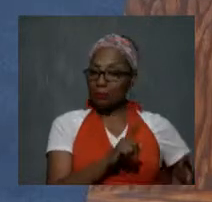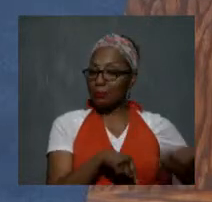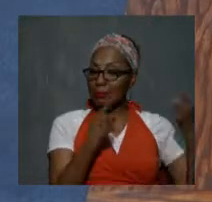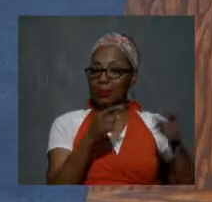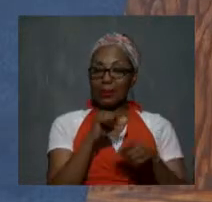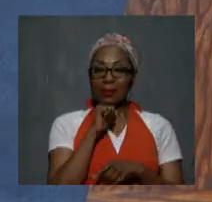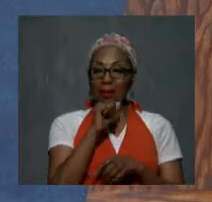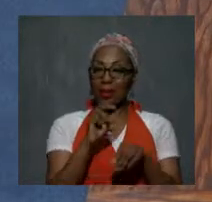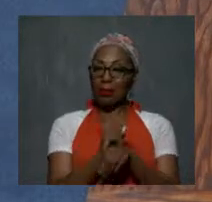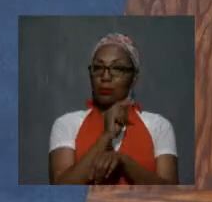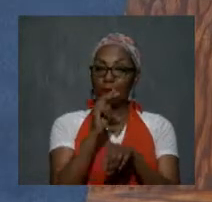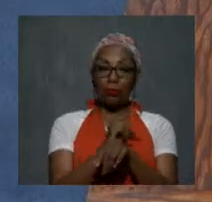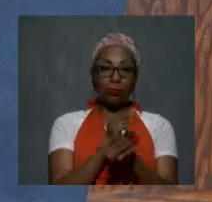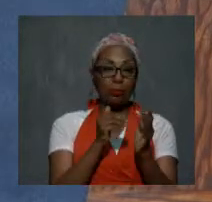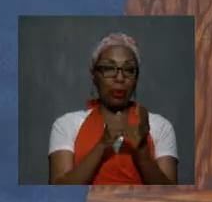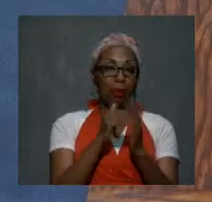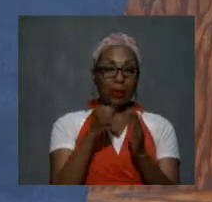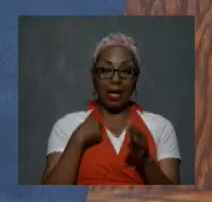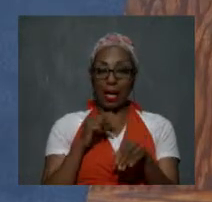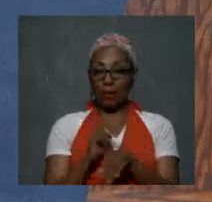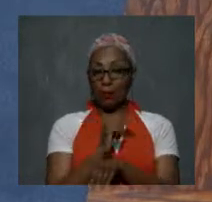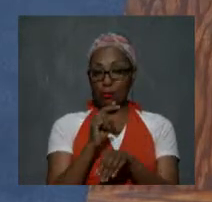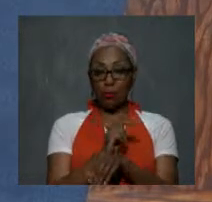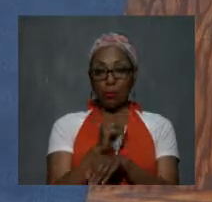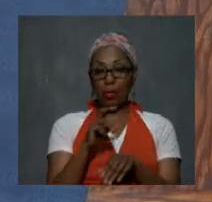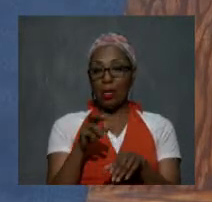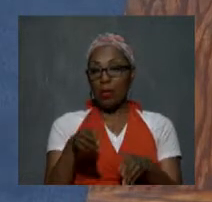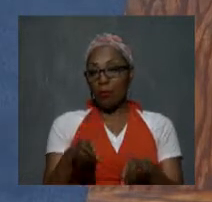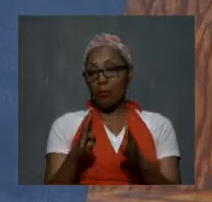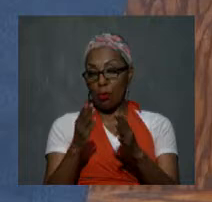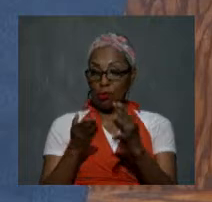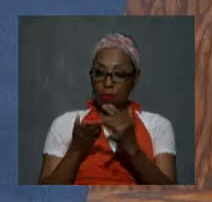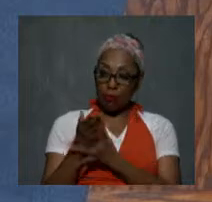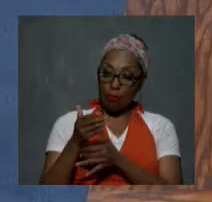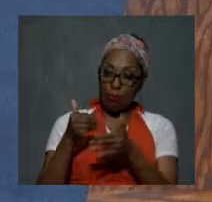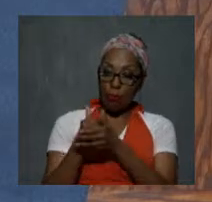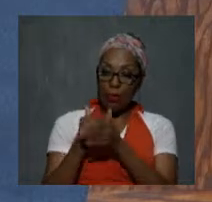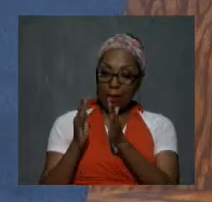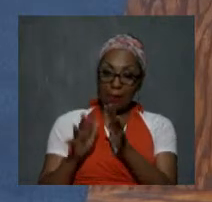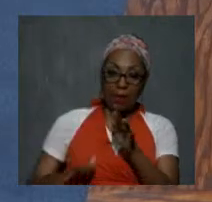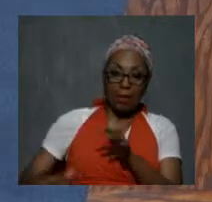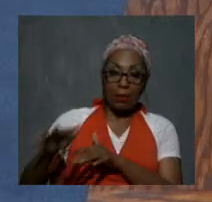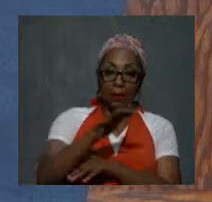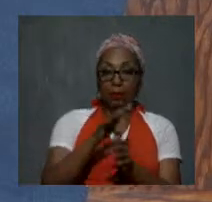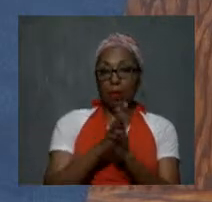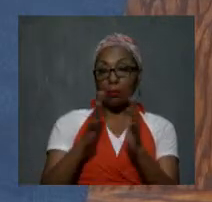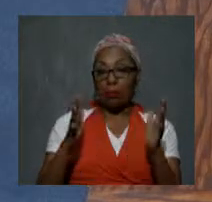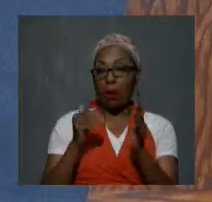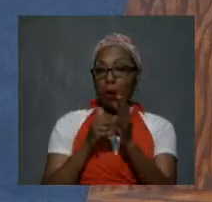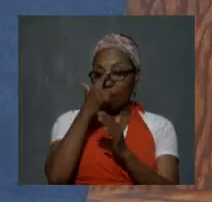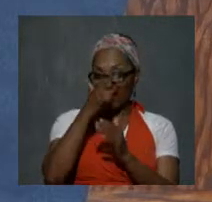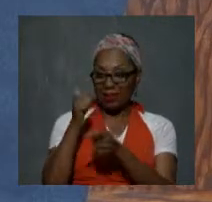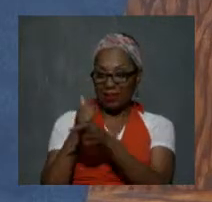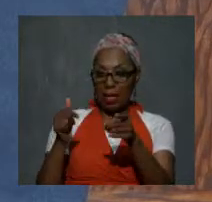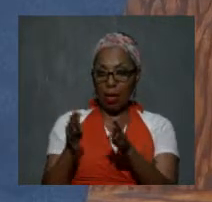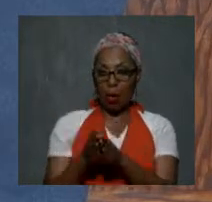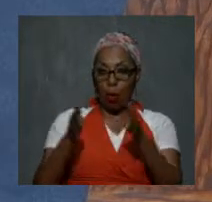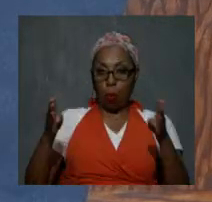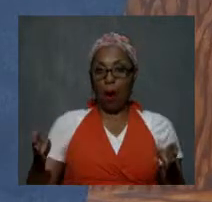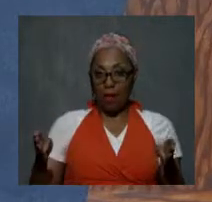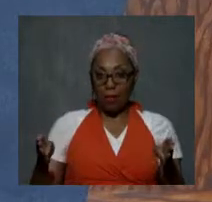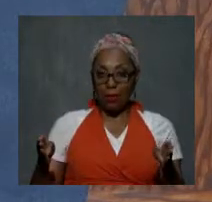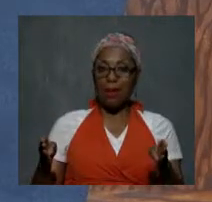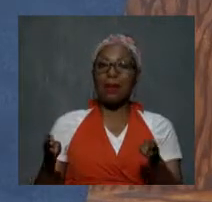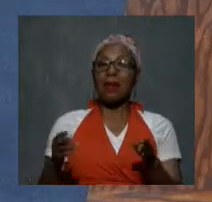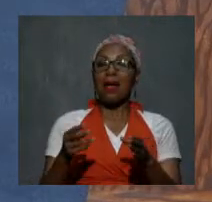very much. I use the roads through the neighborhoods quite a bit myself because they're wider and